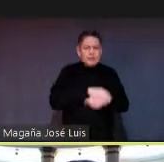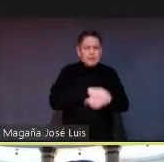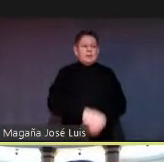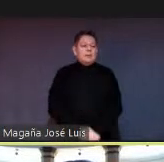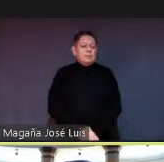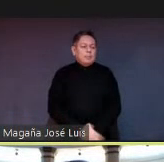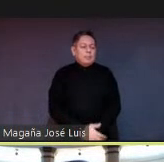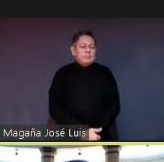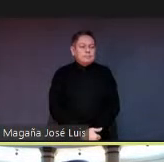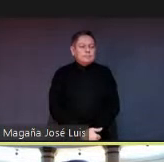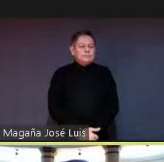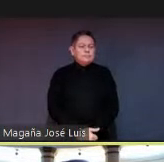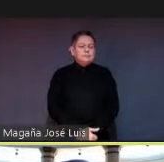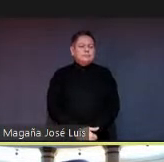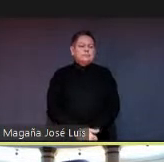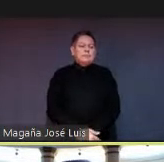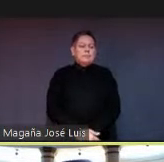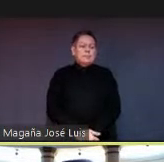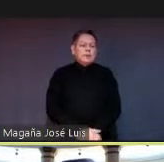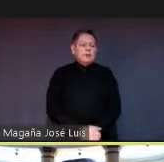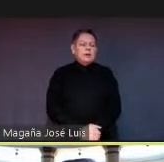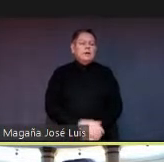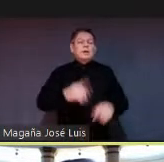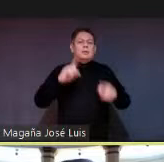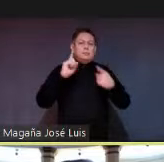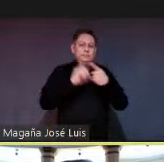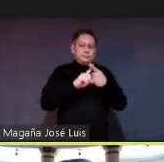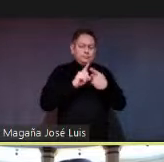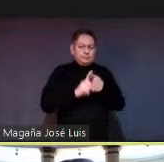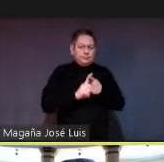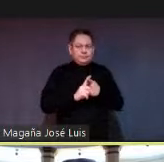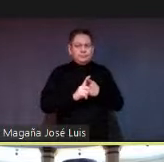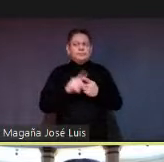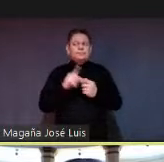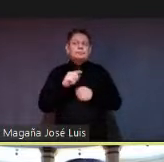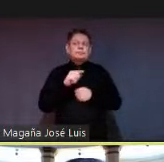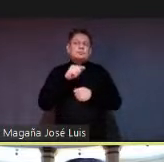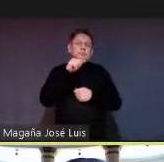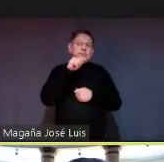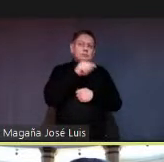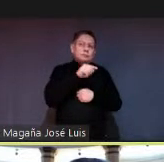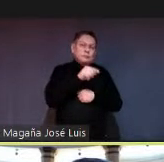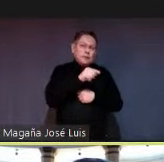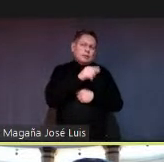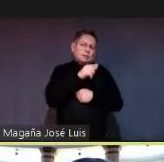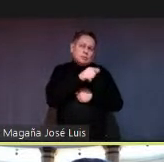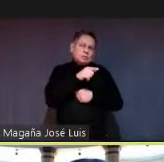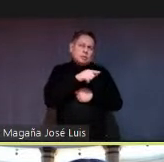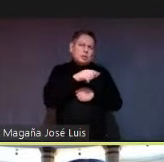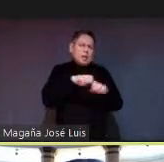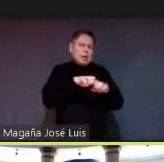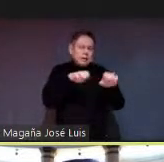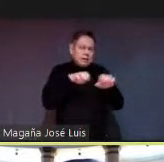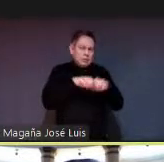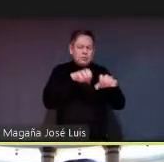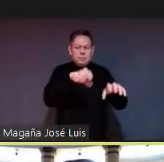information collection in stage 1. This led to creating groups of teachers and students. We